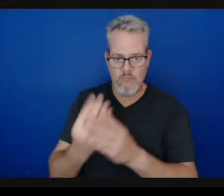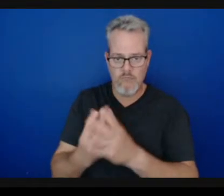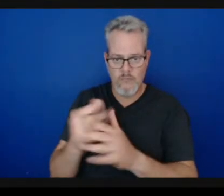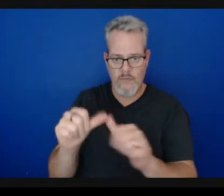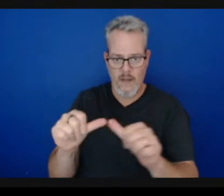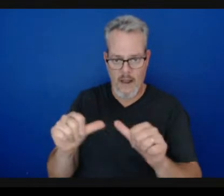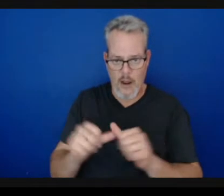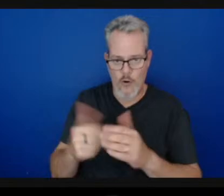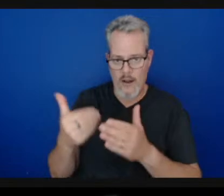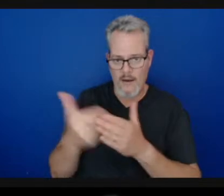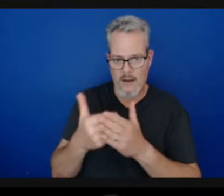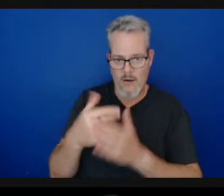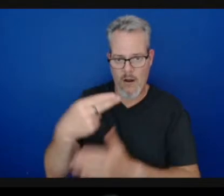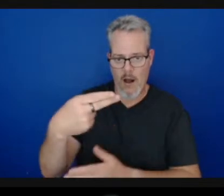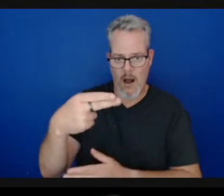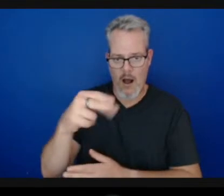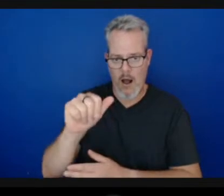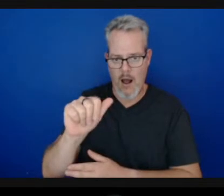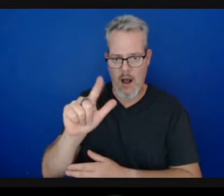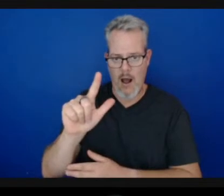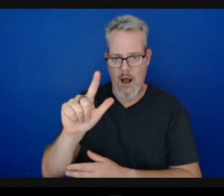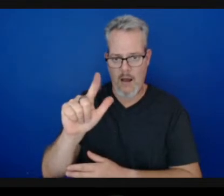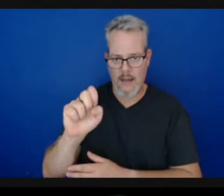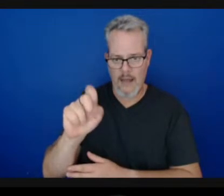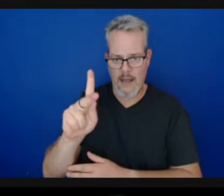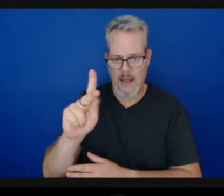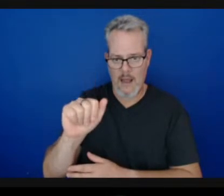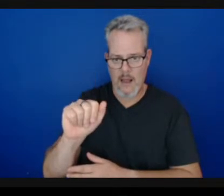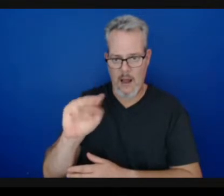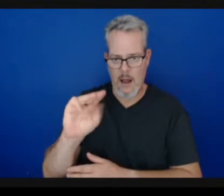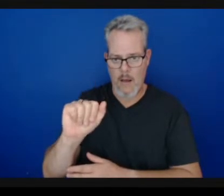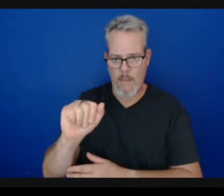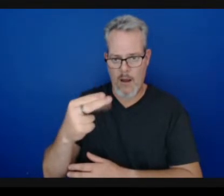That's a name we haven't warned anyone about there, Hale Kamahina.